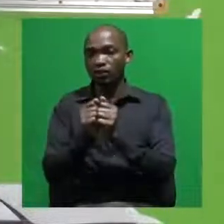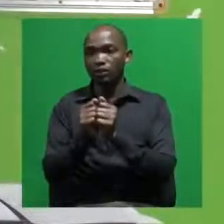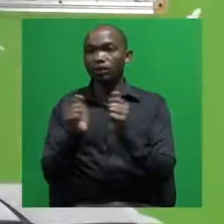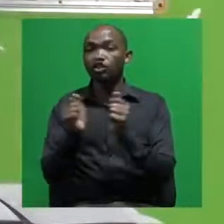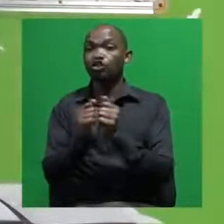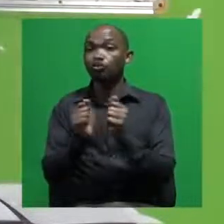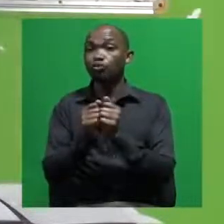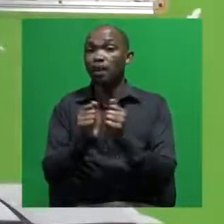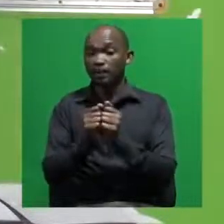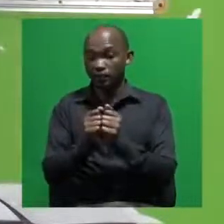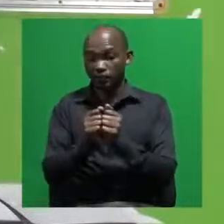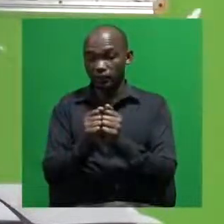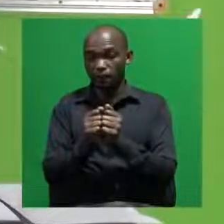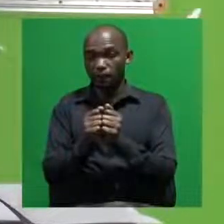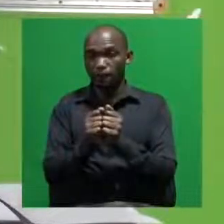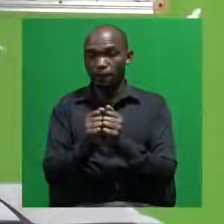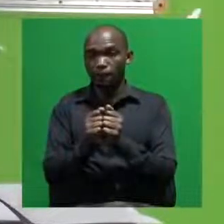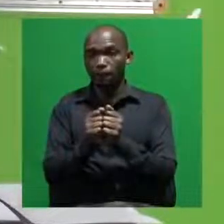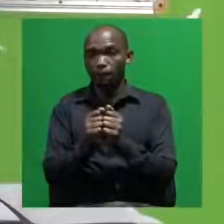The